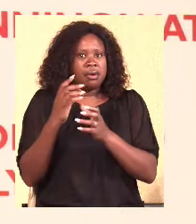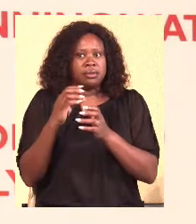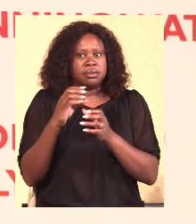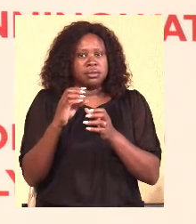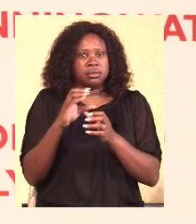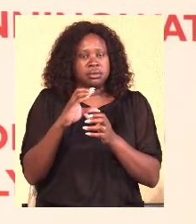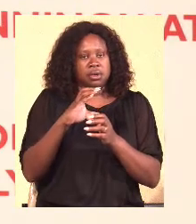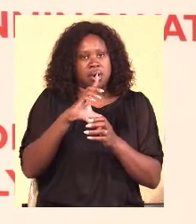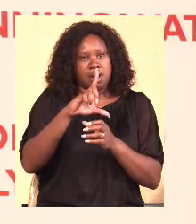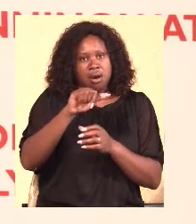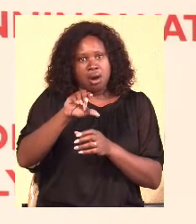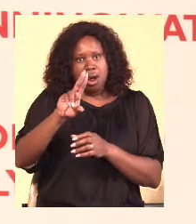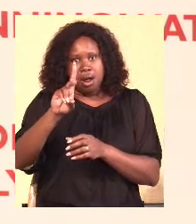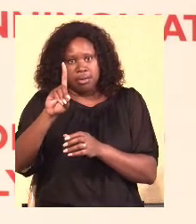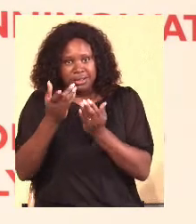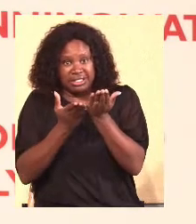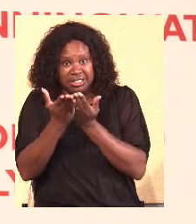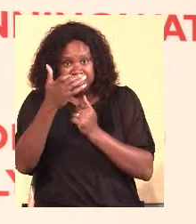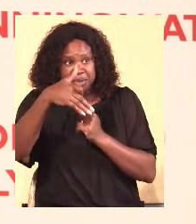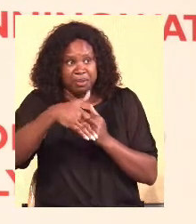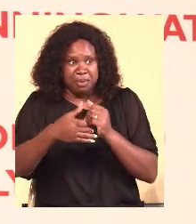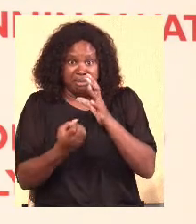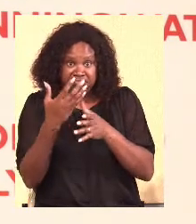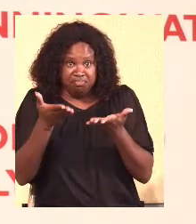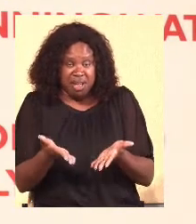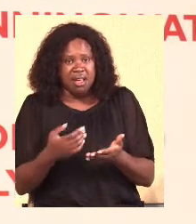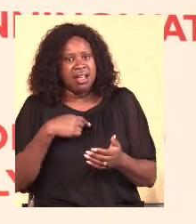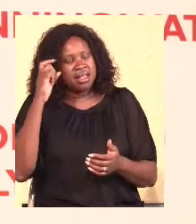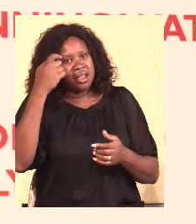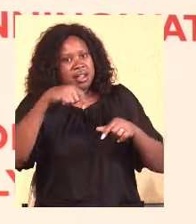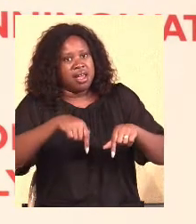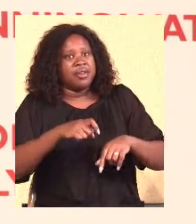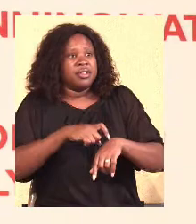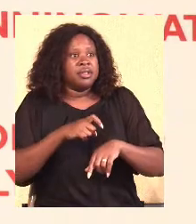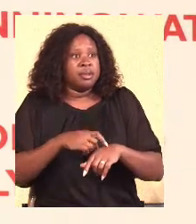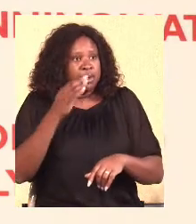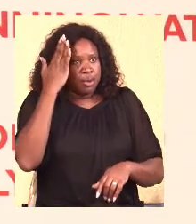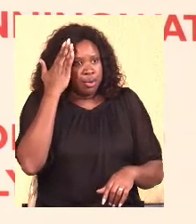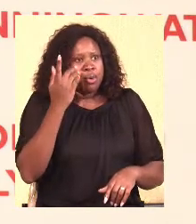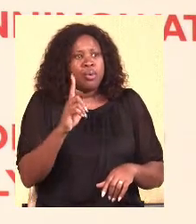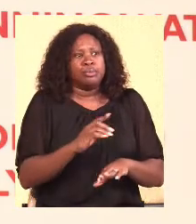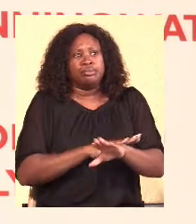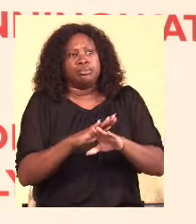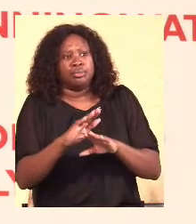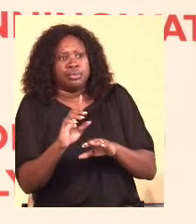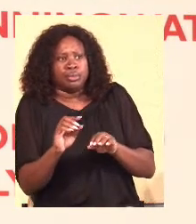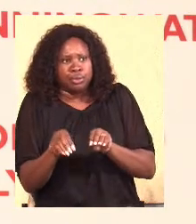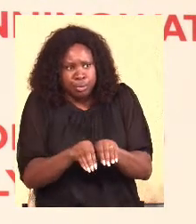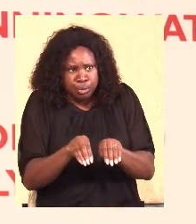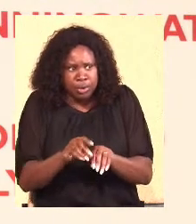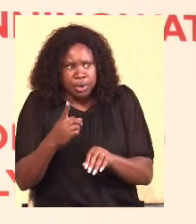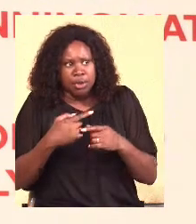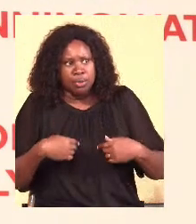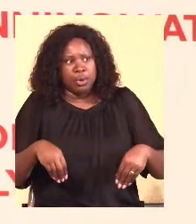services in the country, and I think it's time now to find out what could be the measures put in place to make sure